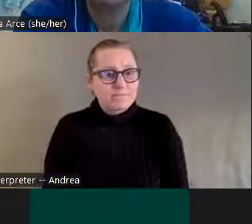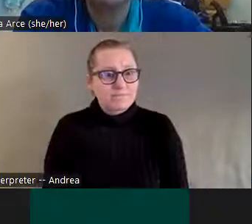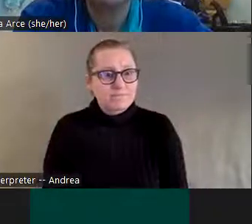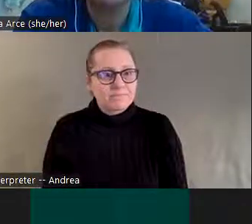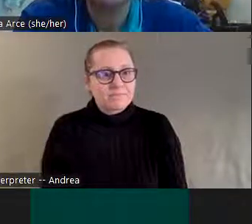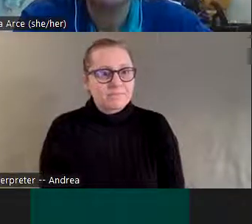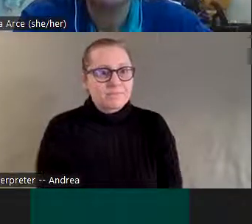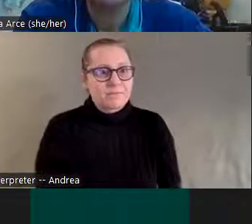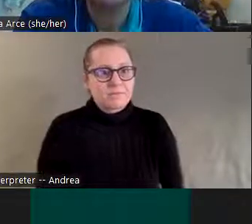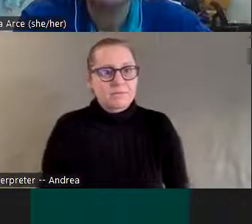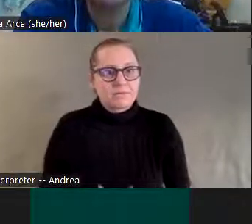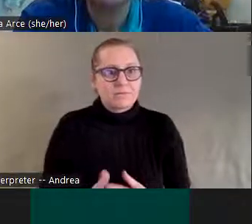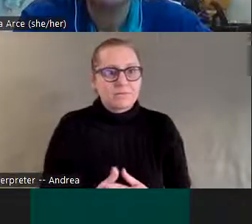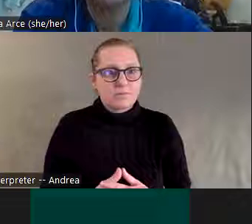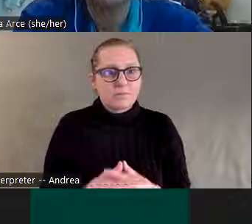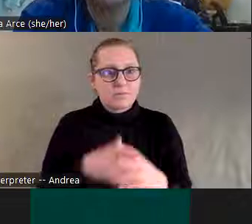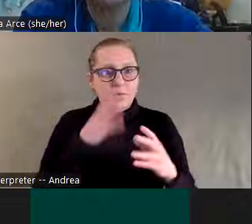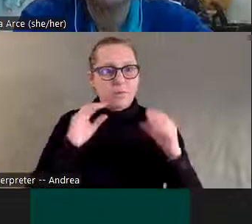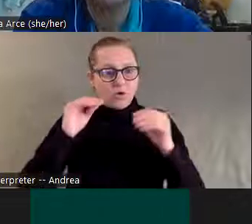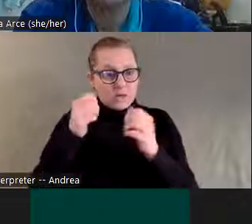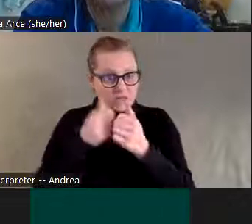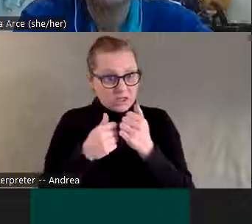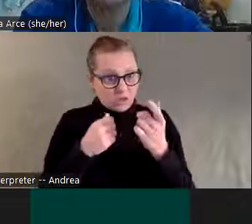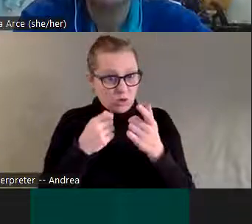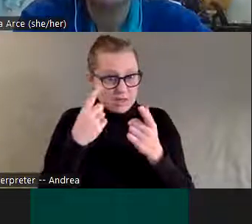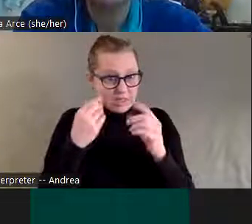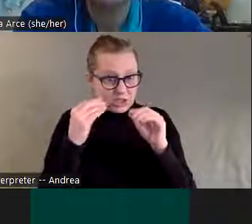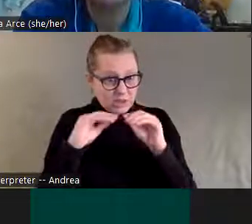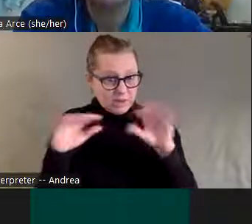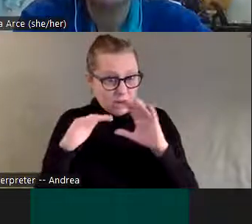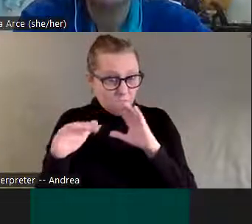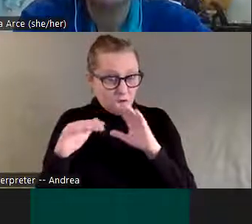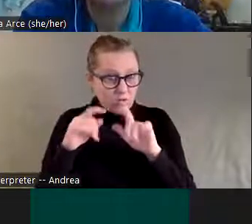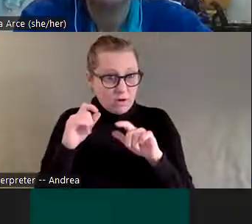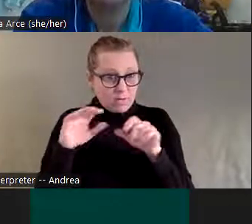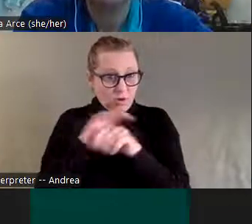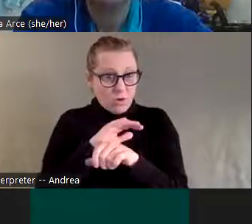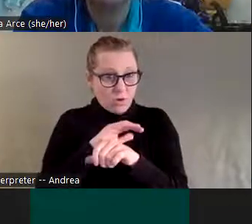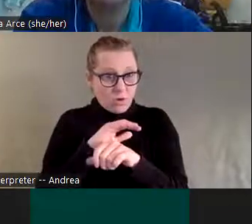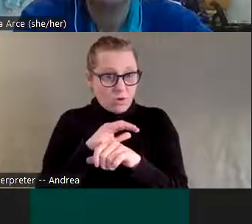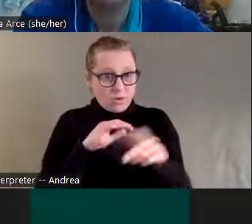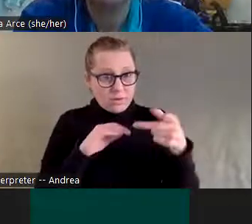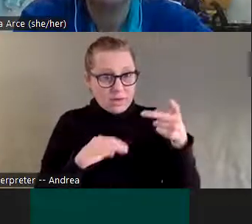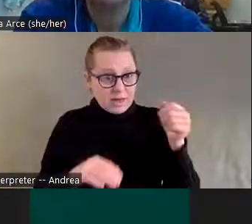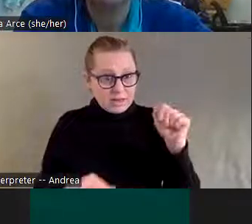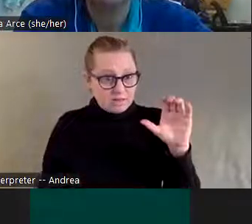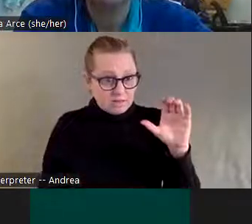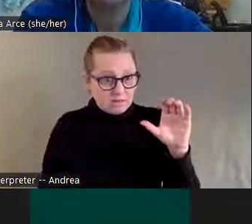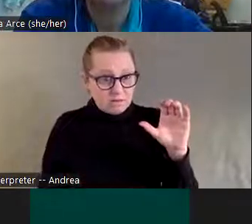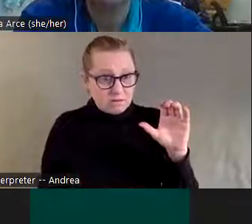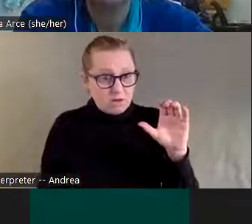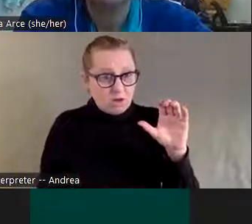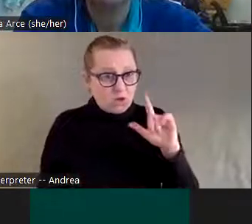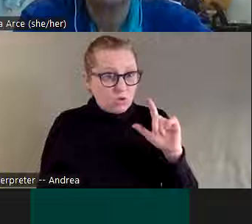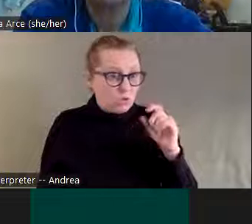by putting each email out from the entire PAC to